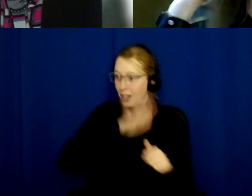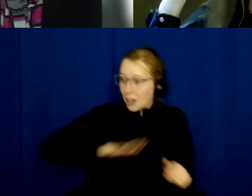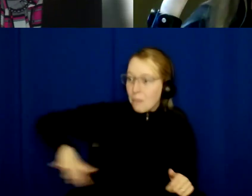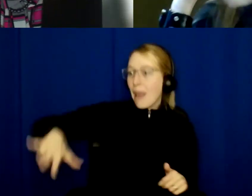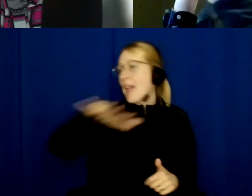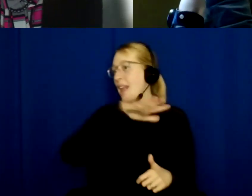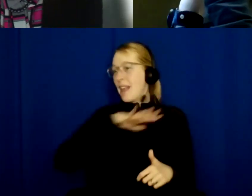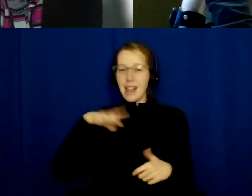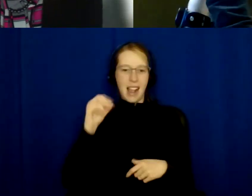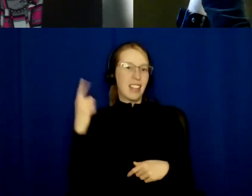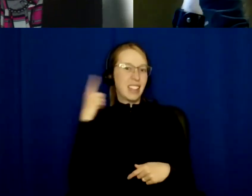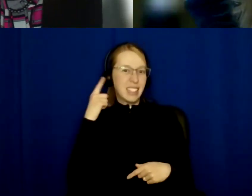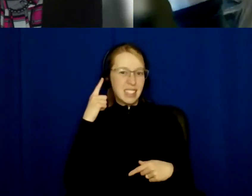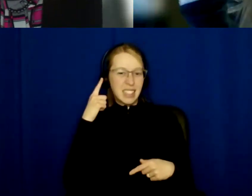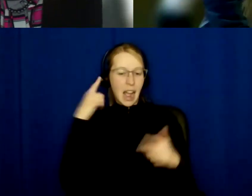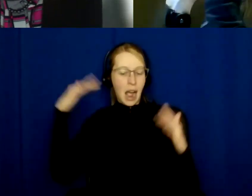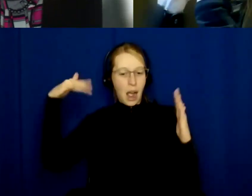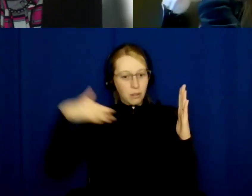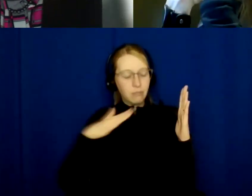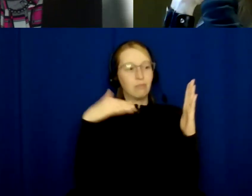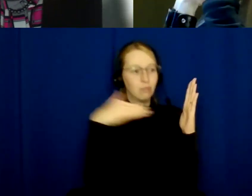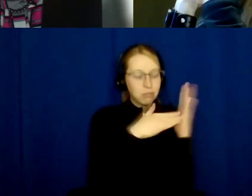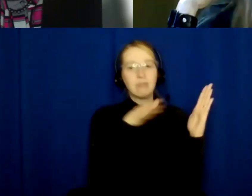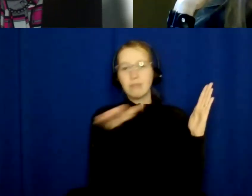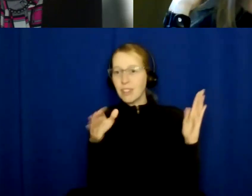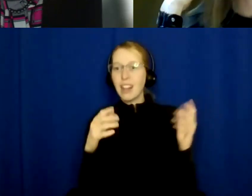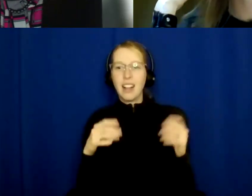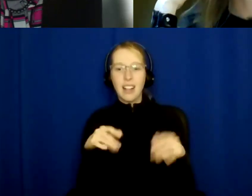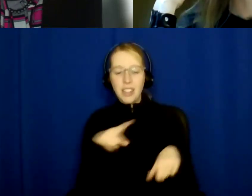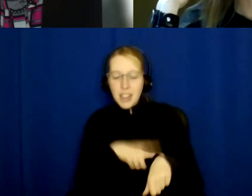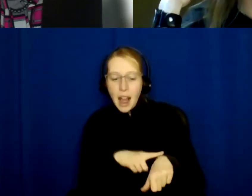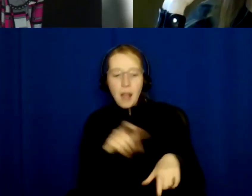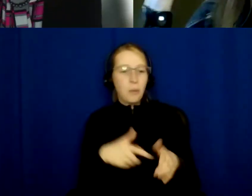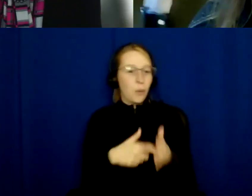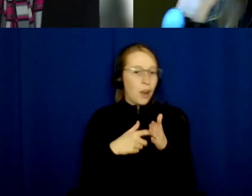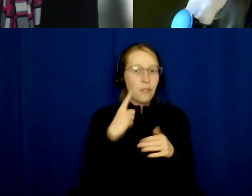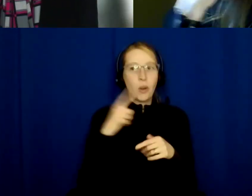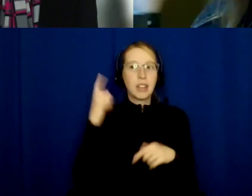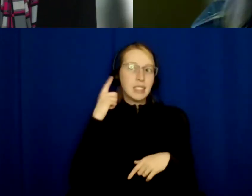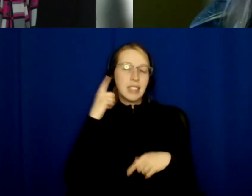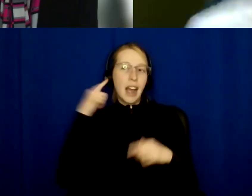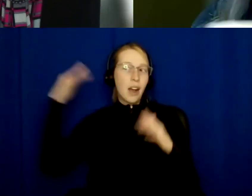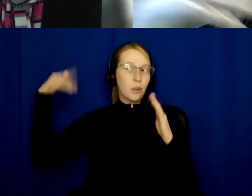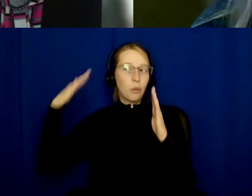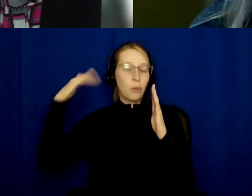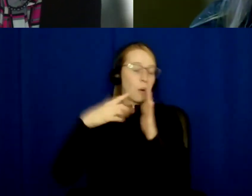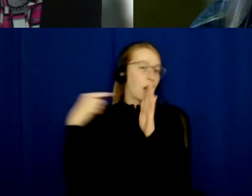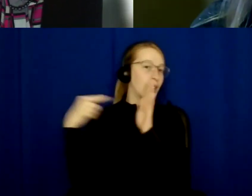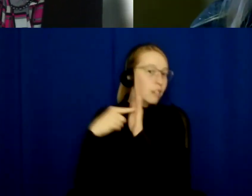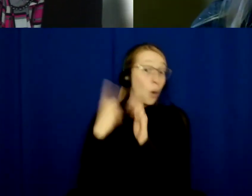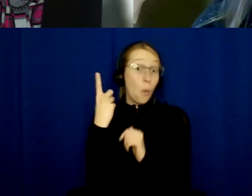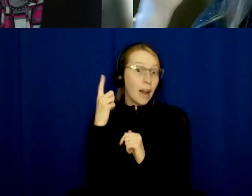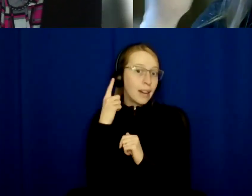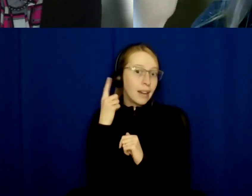technical, like the time it takes for a sound to reach one ear and then get sent over to the other ear. There can